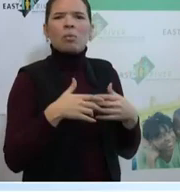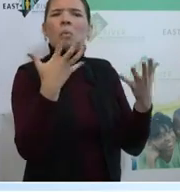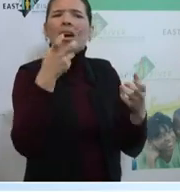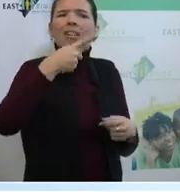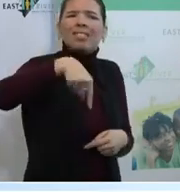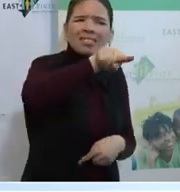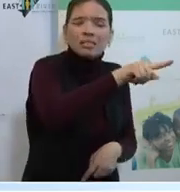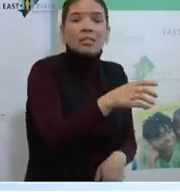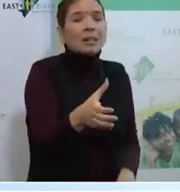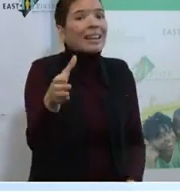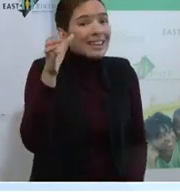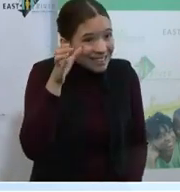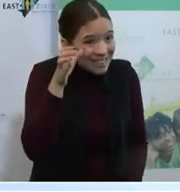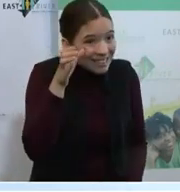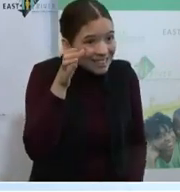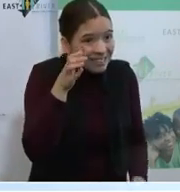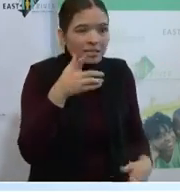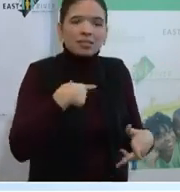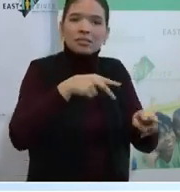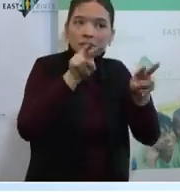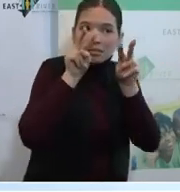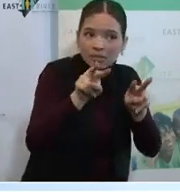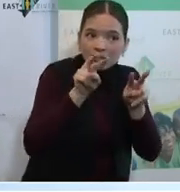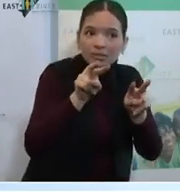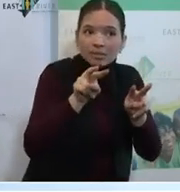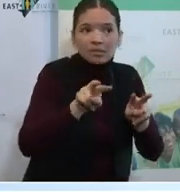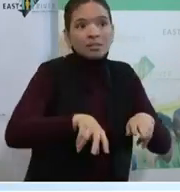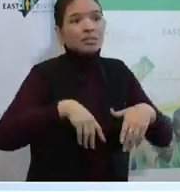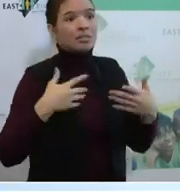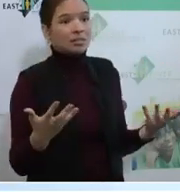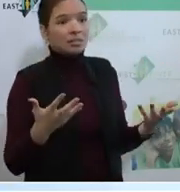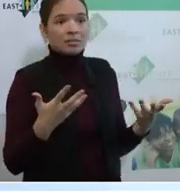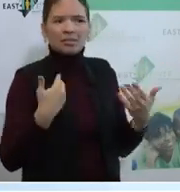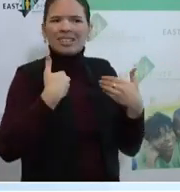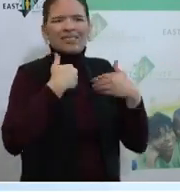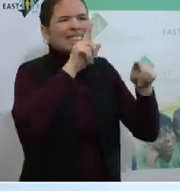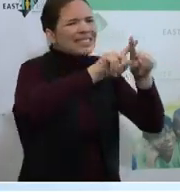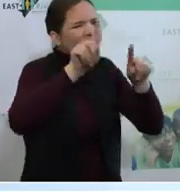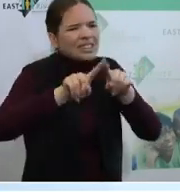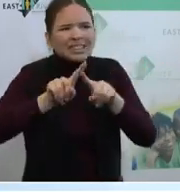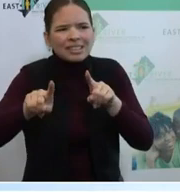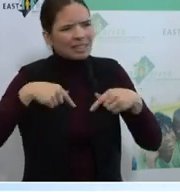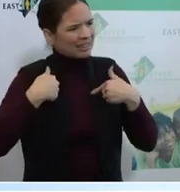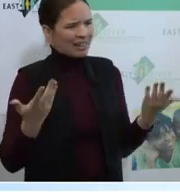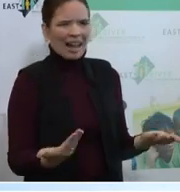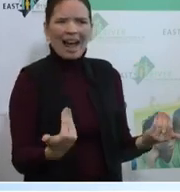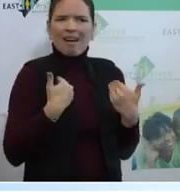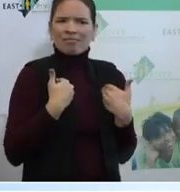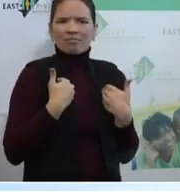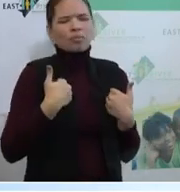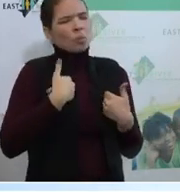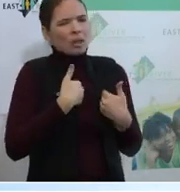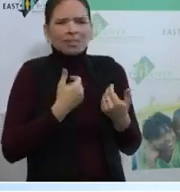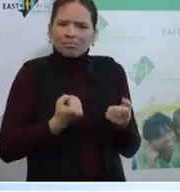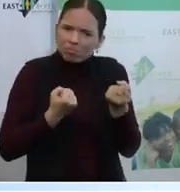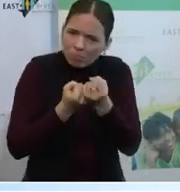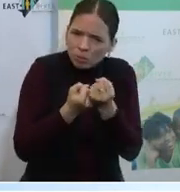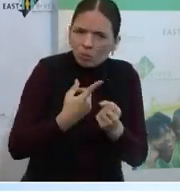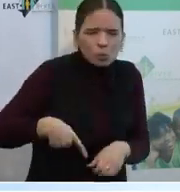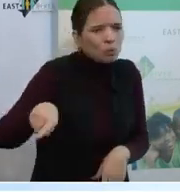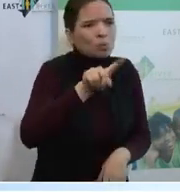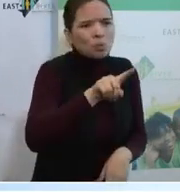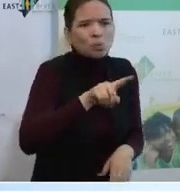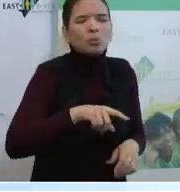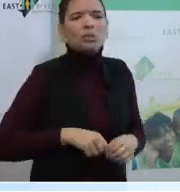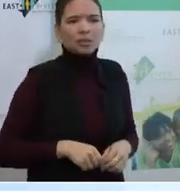are a lot of ways that we in this government can help. And I'm taking this young lady's